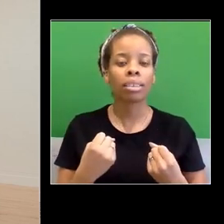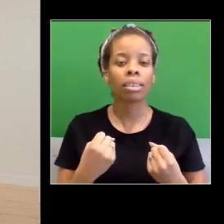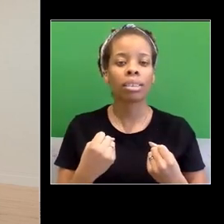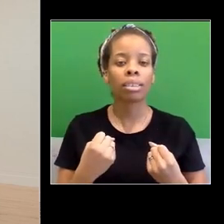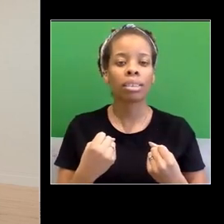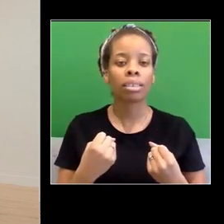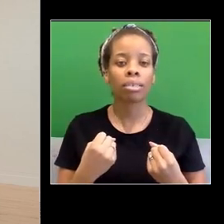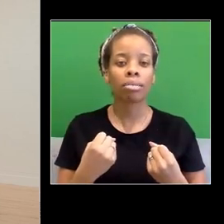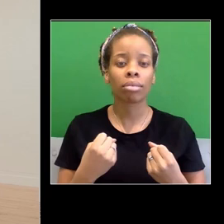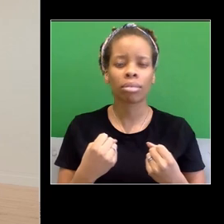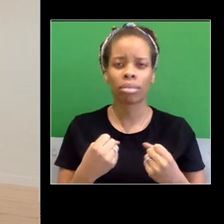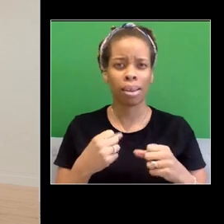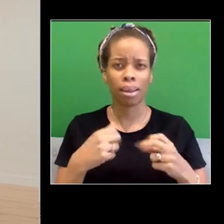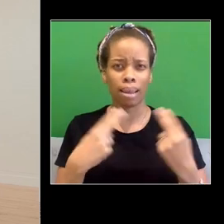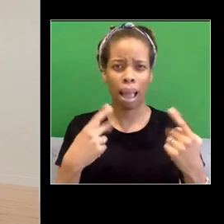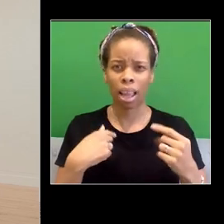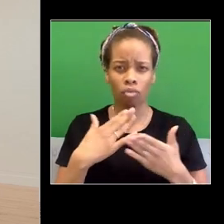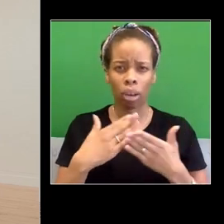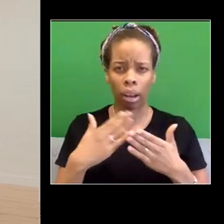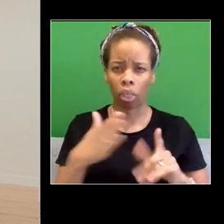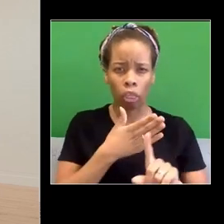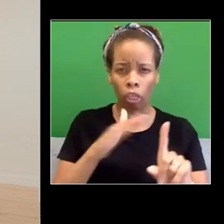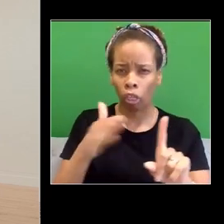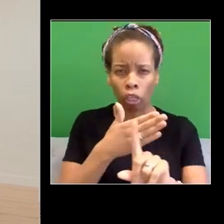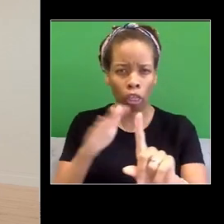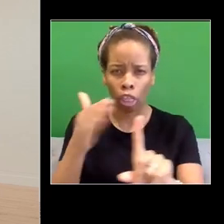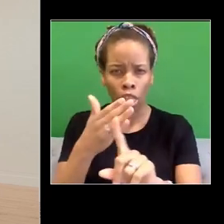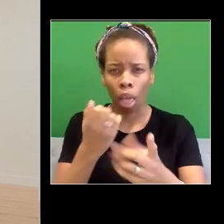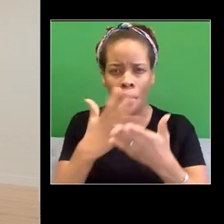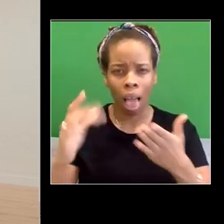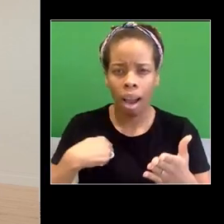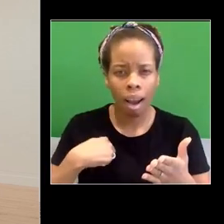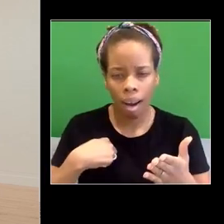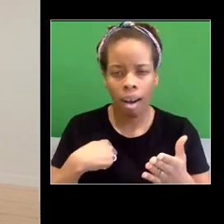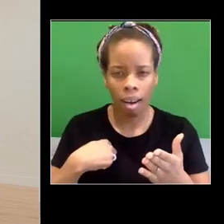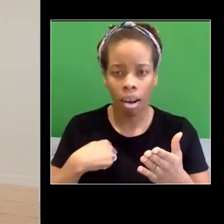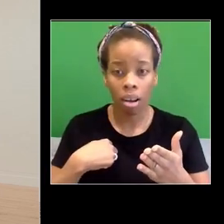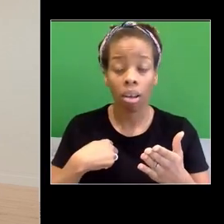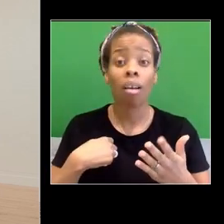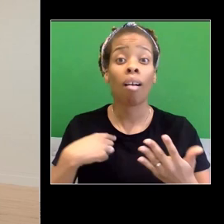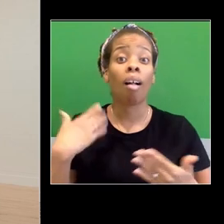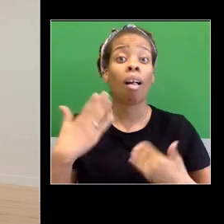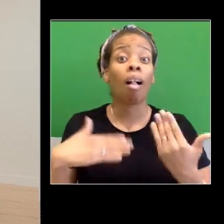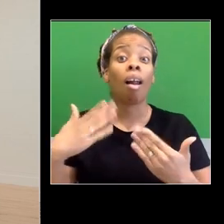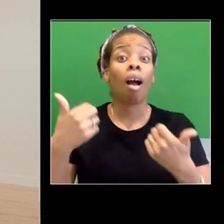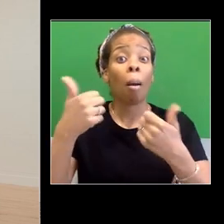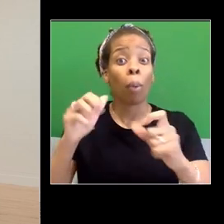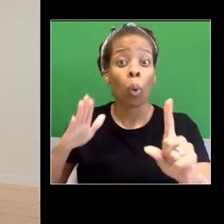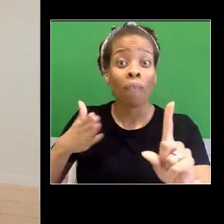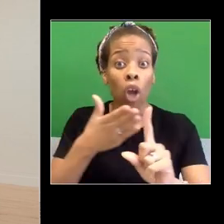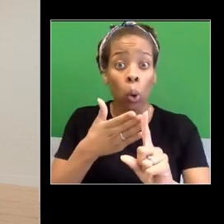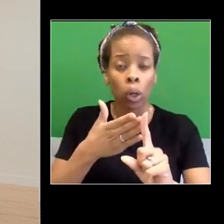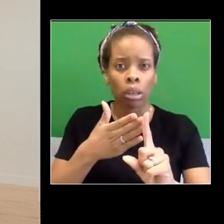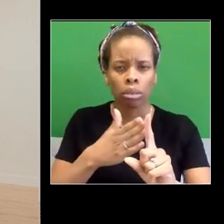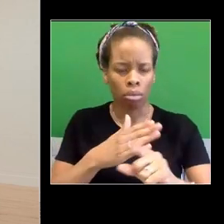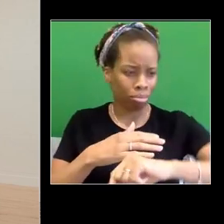a very jumpy day of not knowing quite what I wanted to focus on. And by the time I settled on it, it was about 5